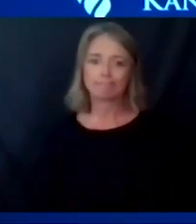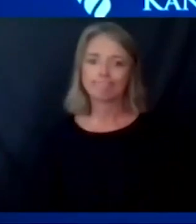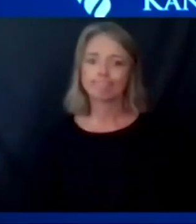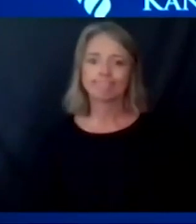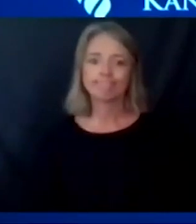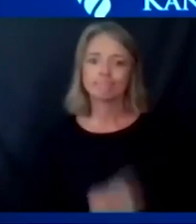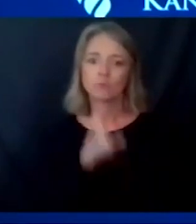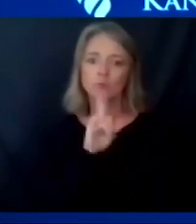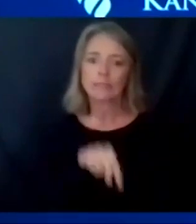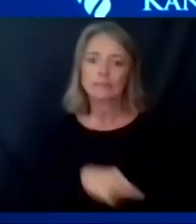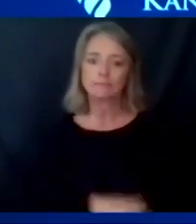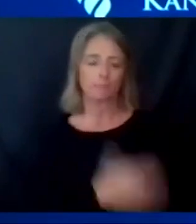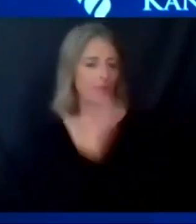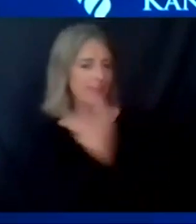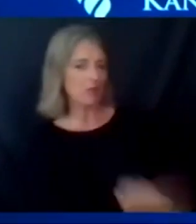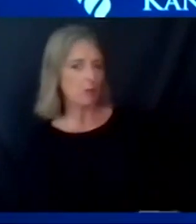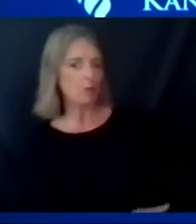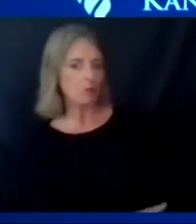Sure. Thank you.